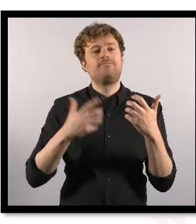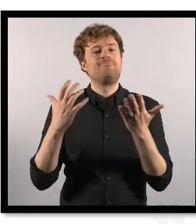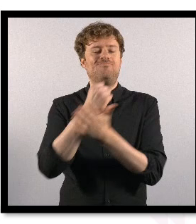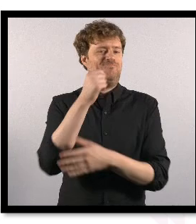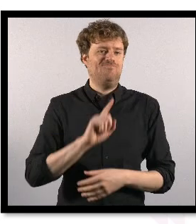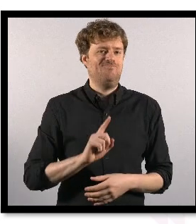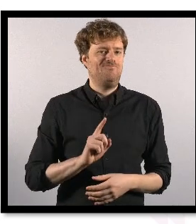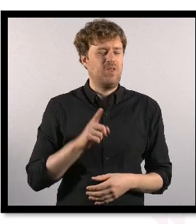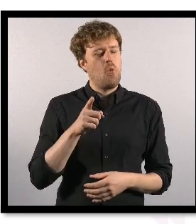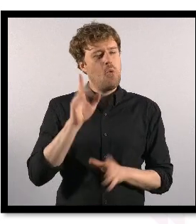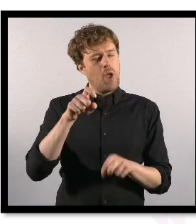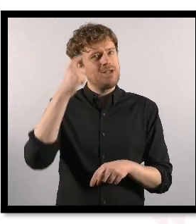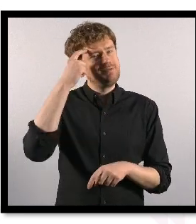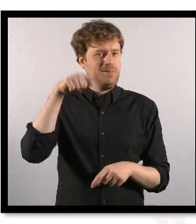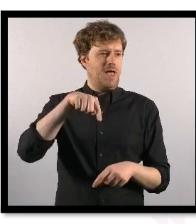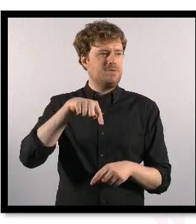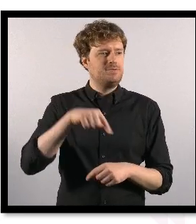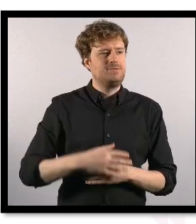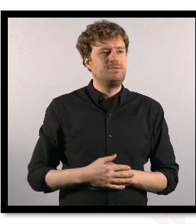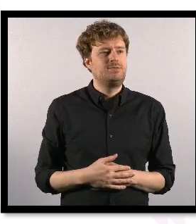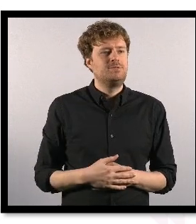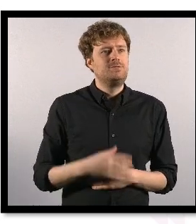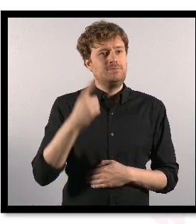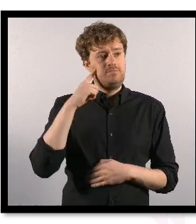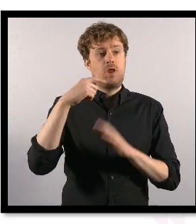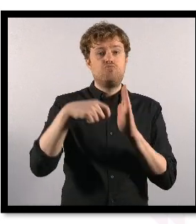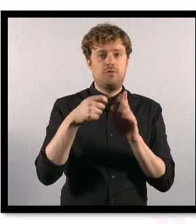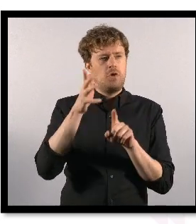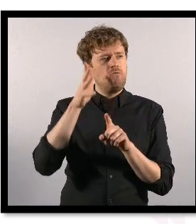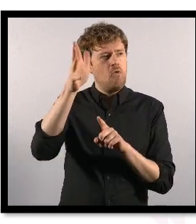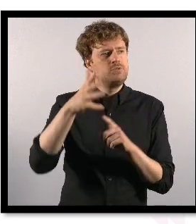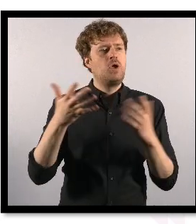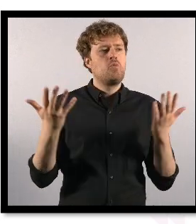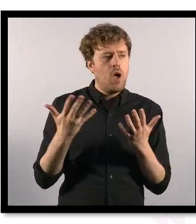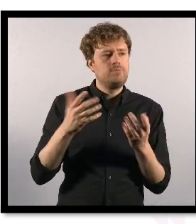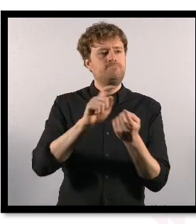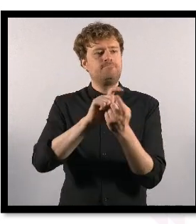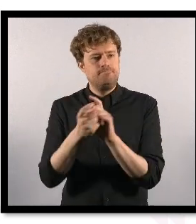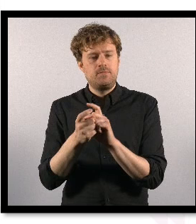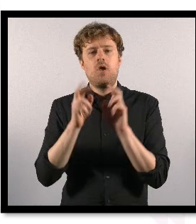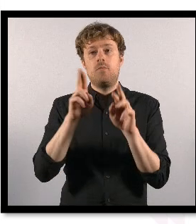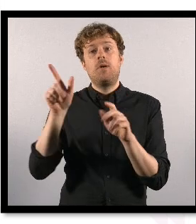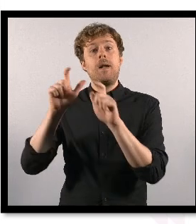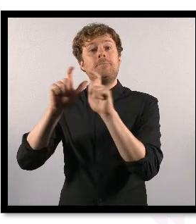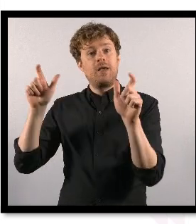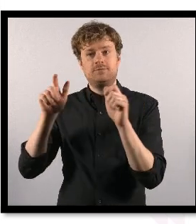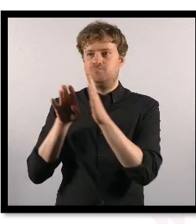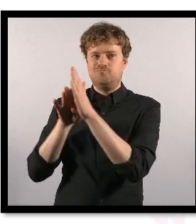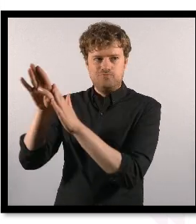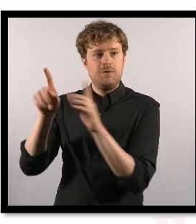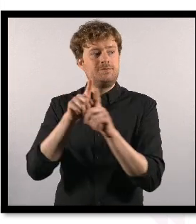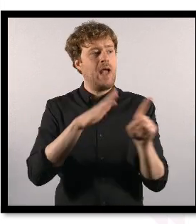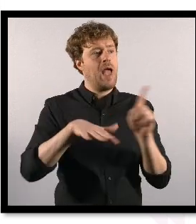magic will happen just because you joined the CNCF. Yeah. Well, I want to focus on one last thing, and that's really, I think, one of the most impactful things, and that's